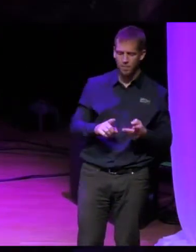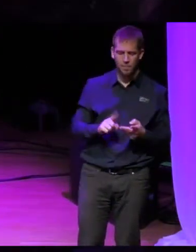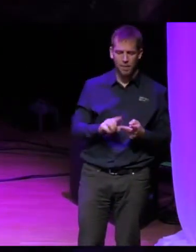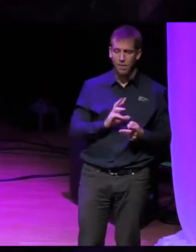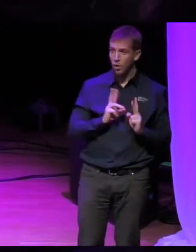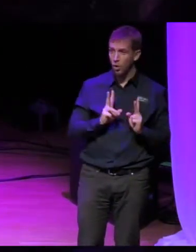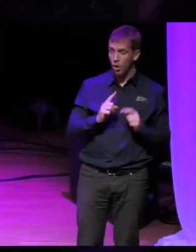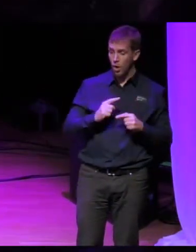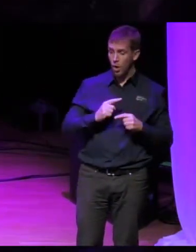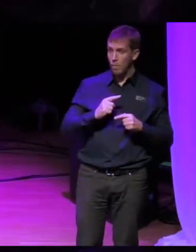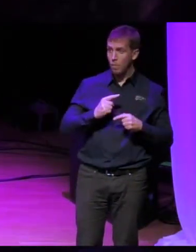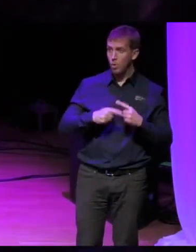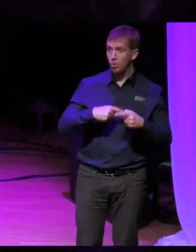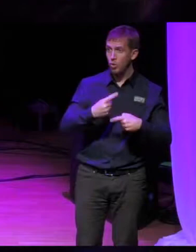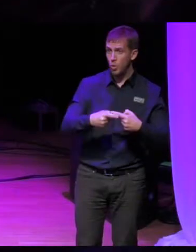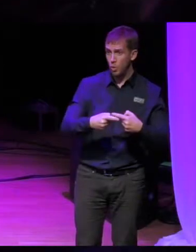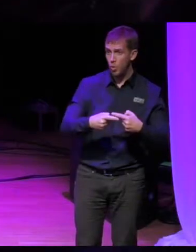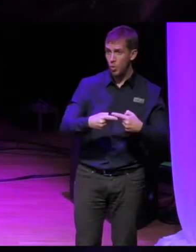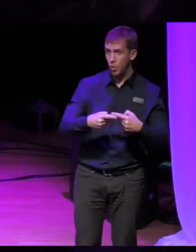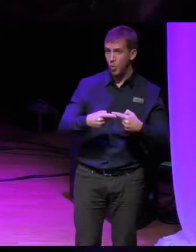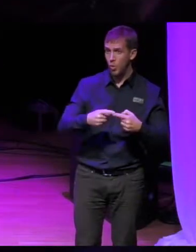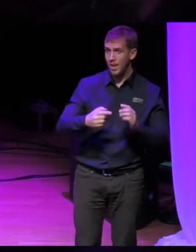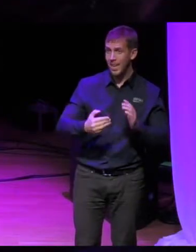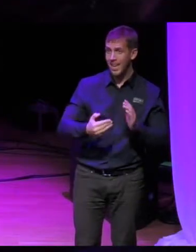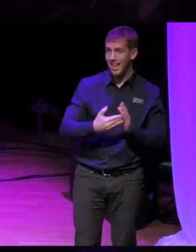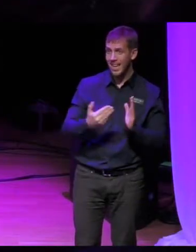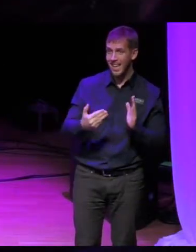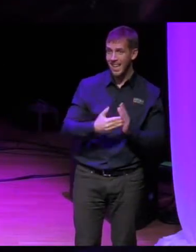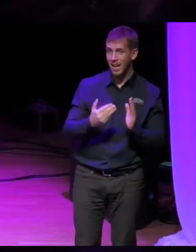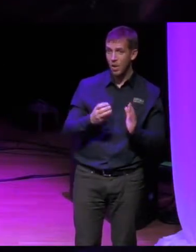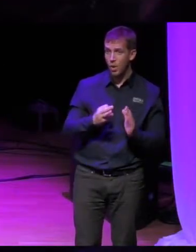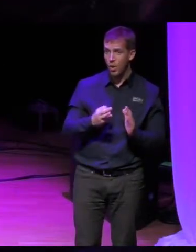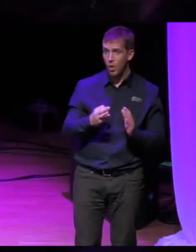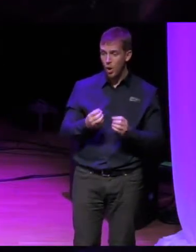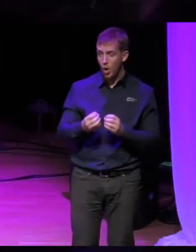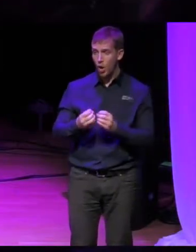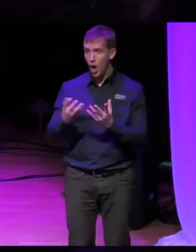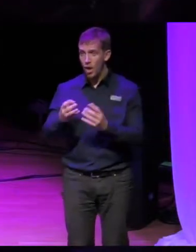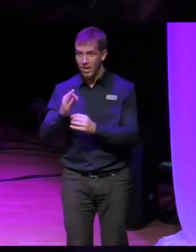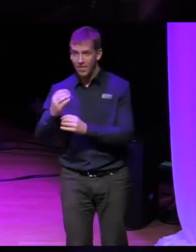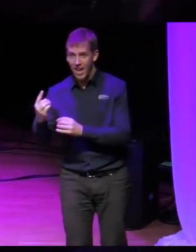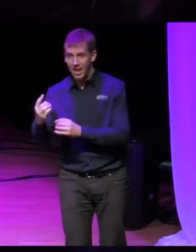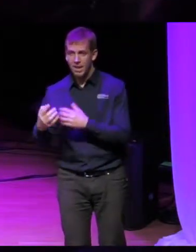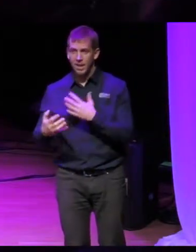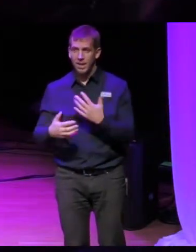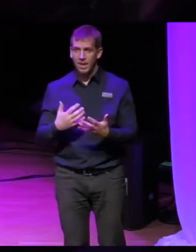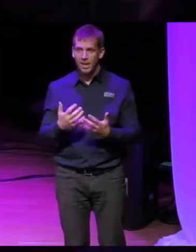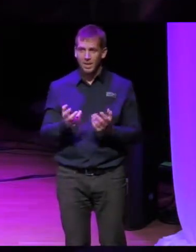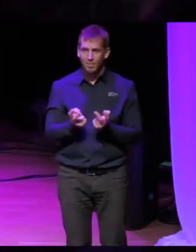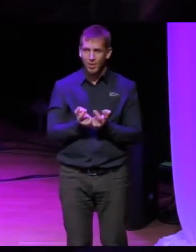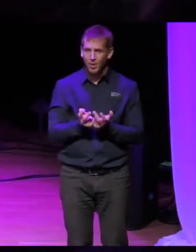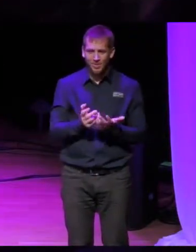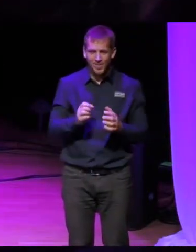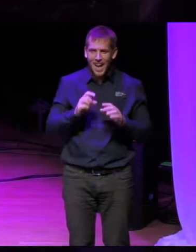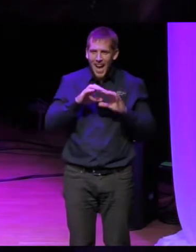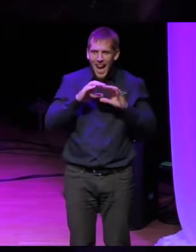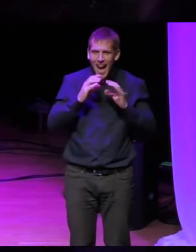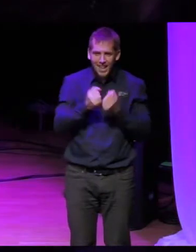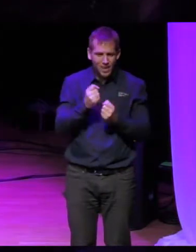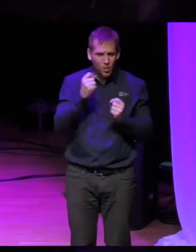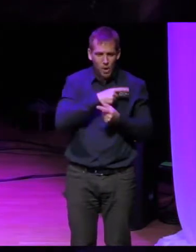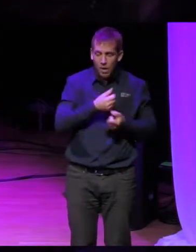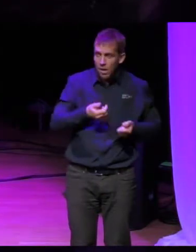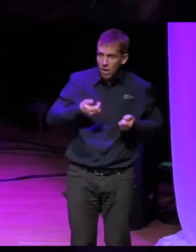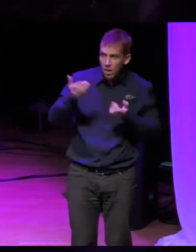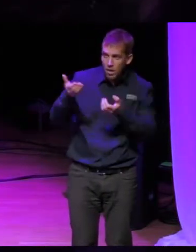hurdles to getting ultimate relief. And so because everything cannot be ultimately adjudicated in court, it's really